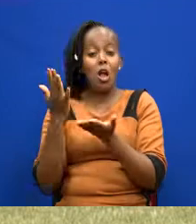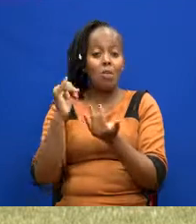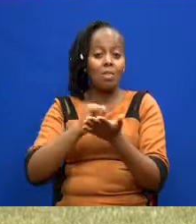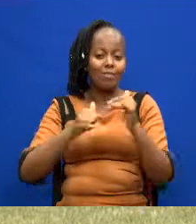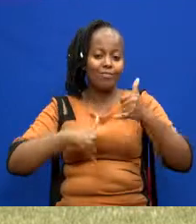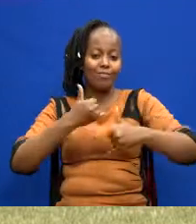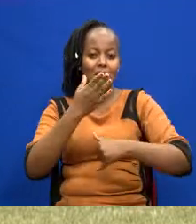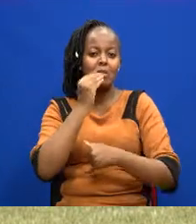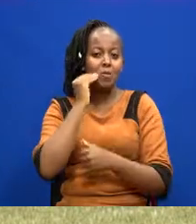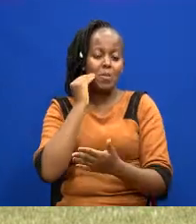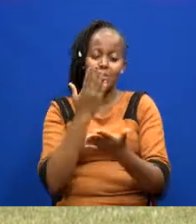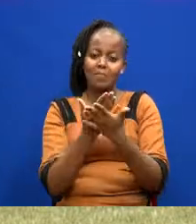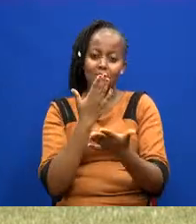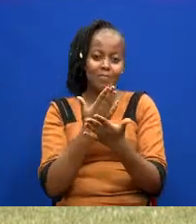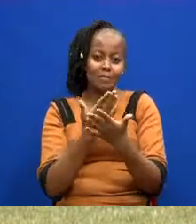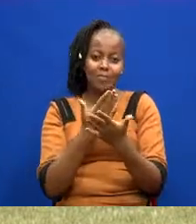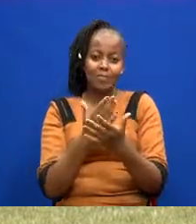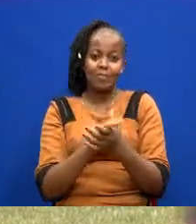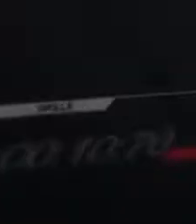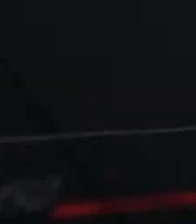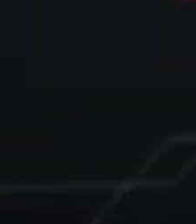Hope you have enjoyed at home. Thank you so much.